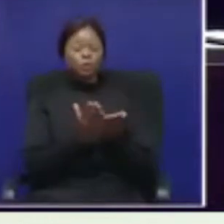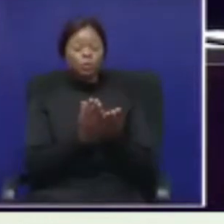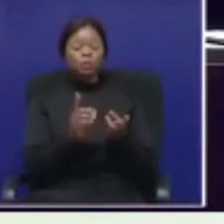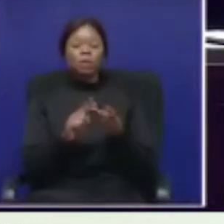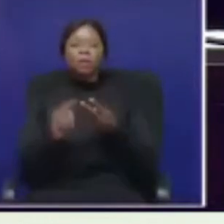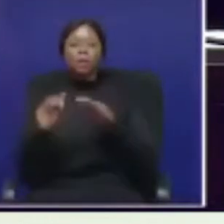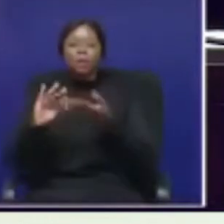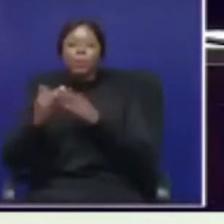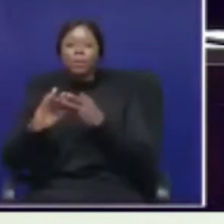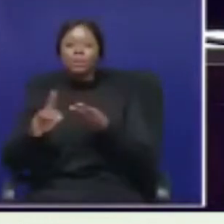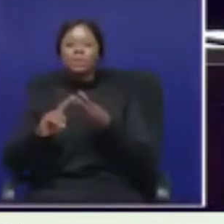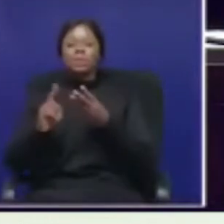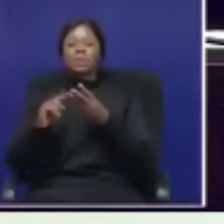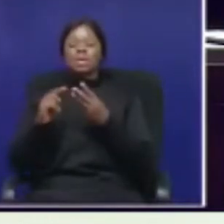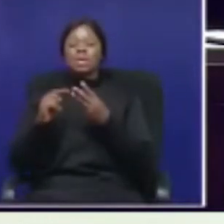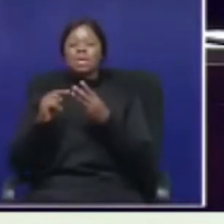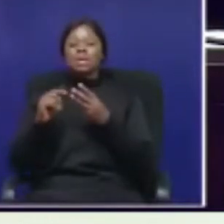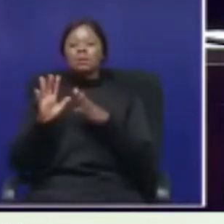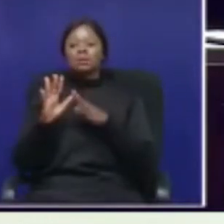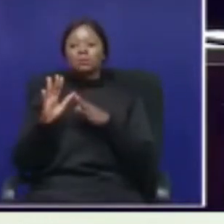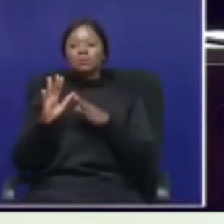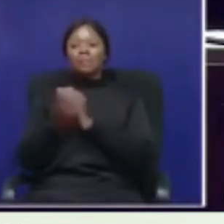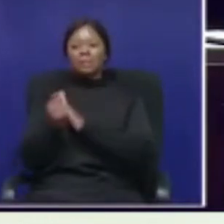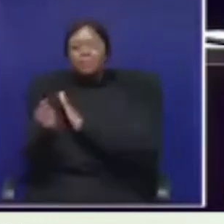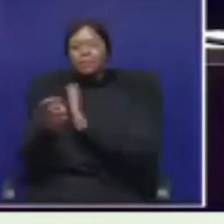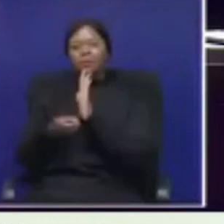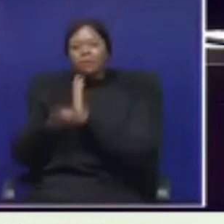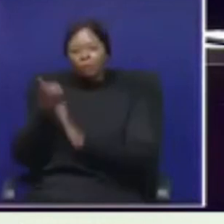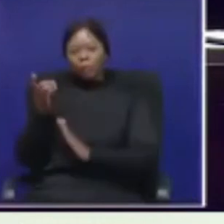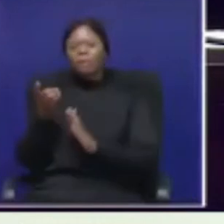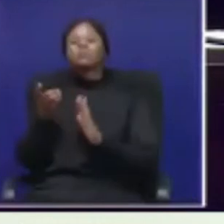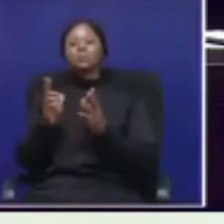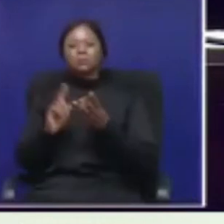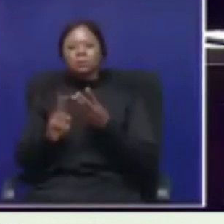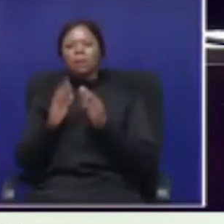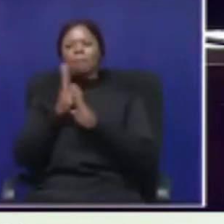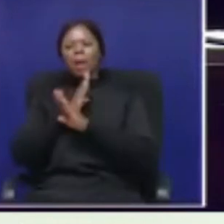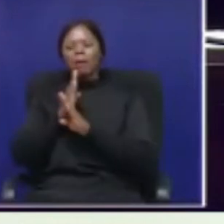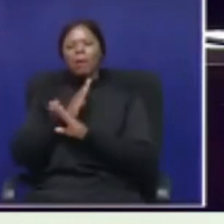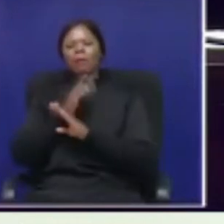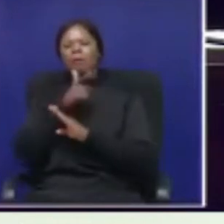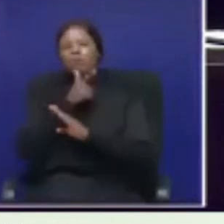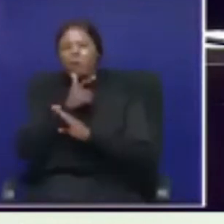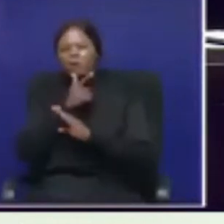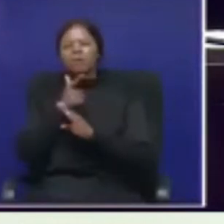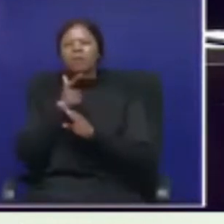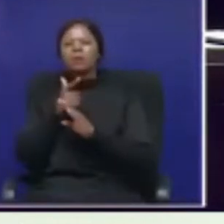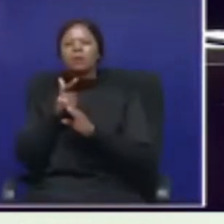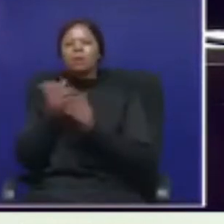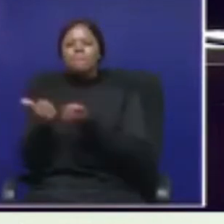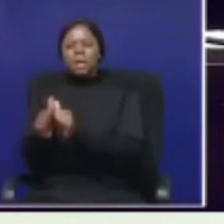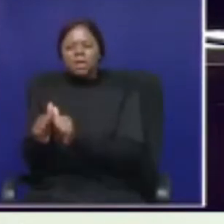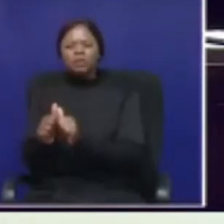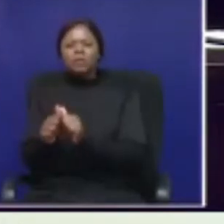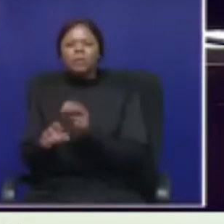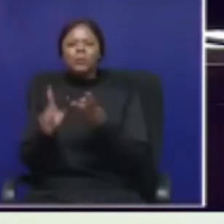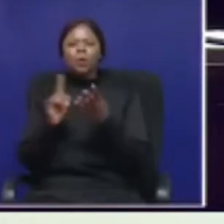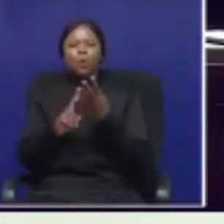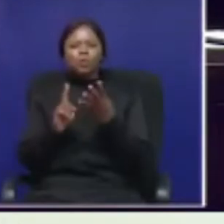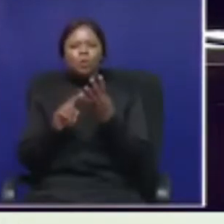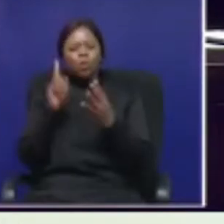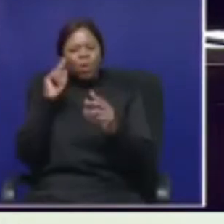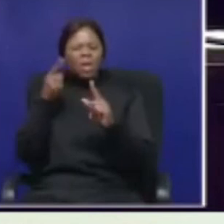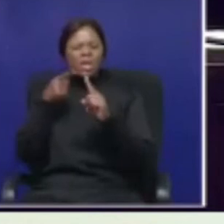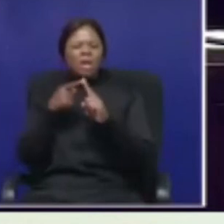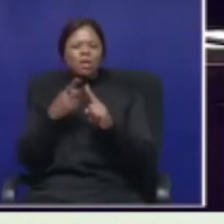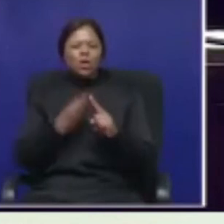skills development co-created with our industries, public-private partnerships that incubate youth-led startups, and a targeted youth